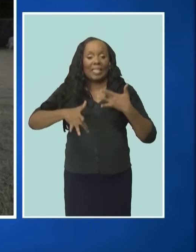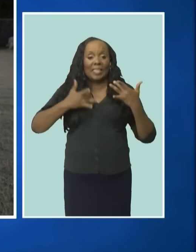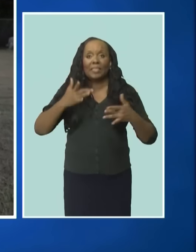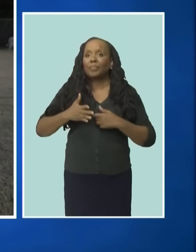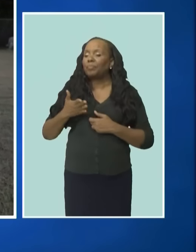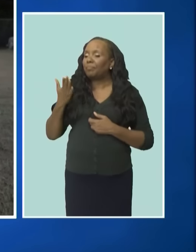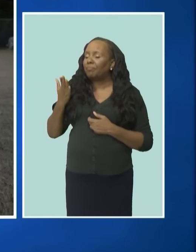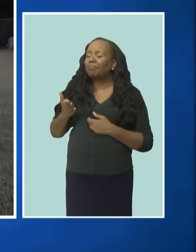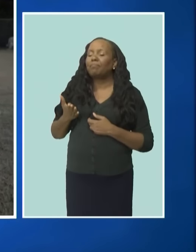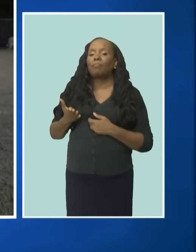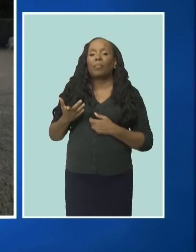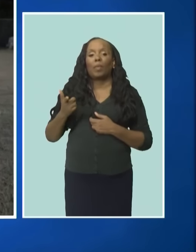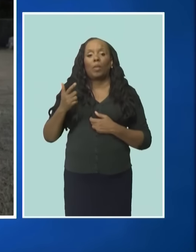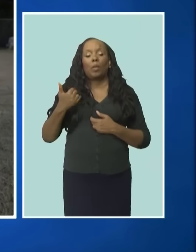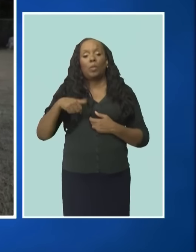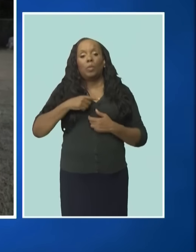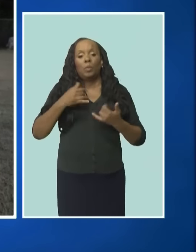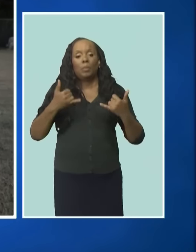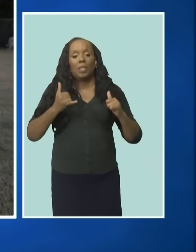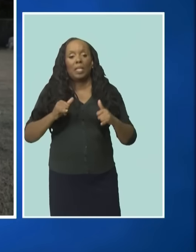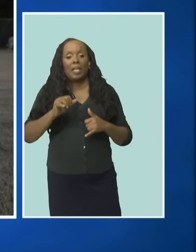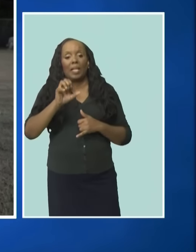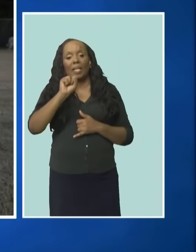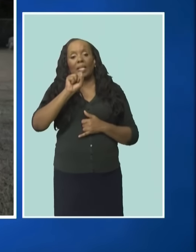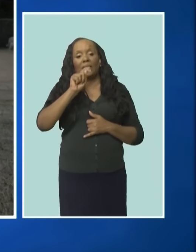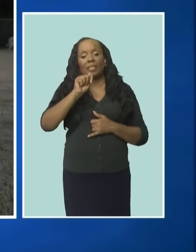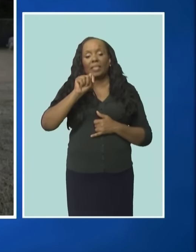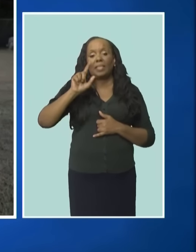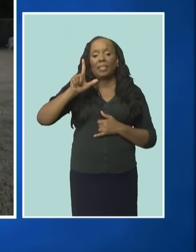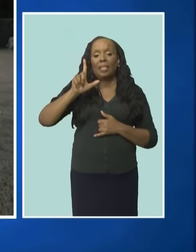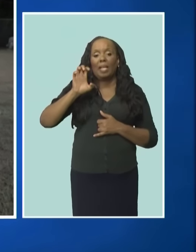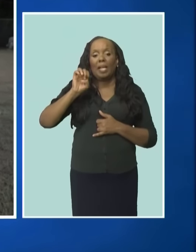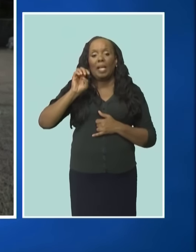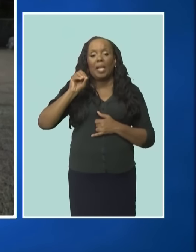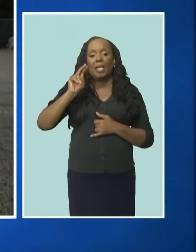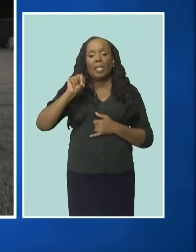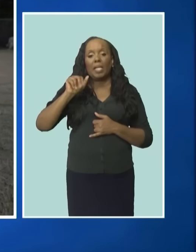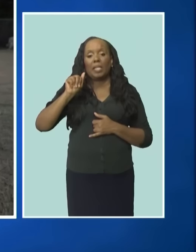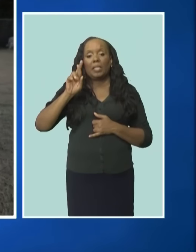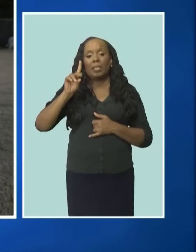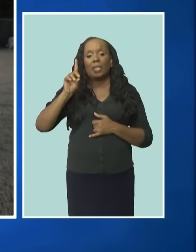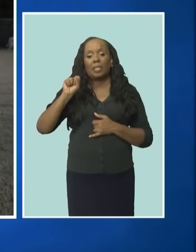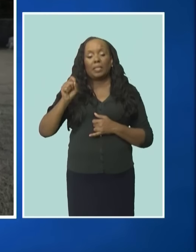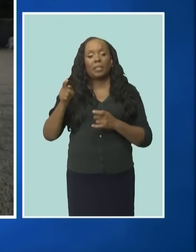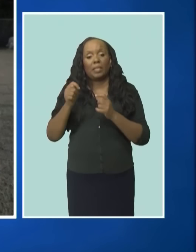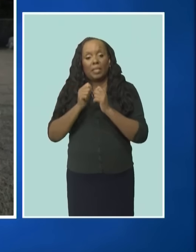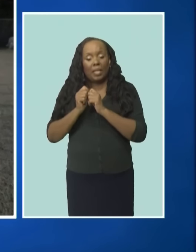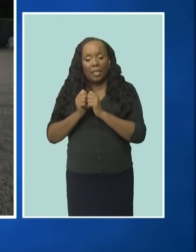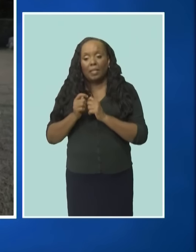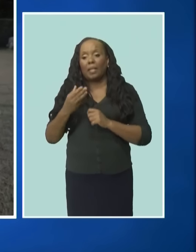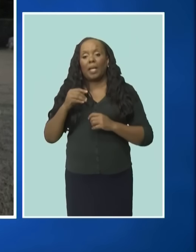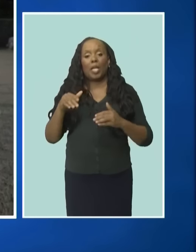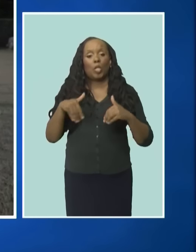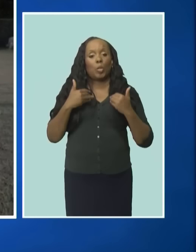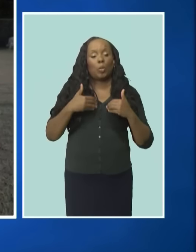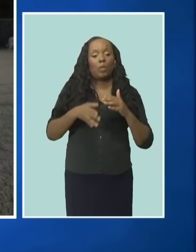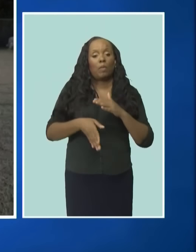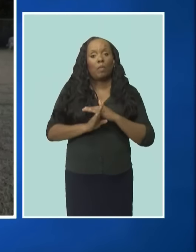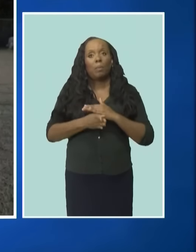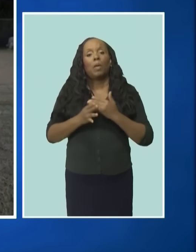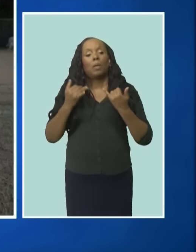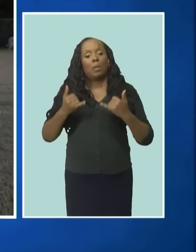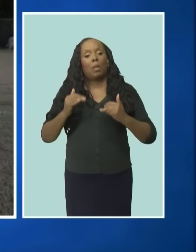St. Leonard's together, and we play a lot of youth football together, and now we're taking it to the next level